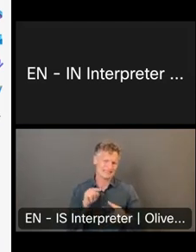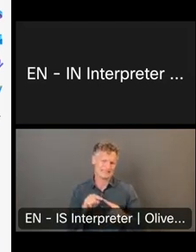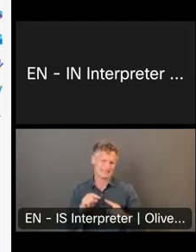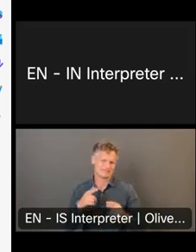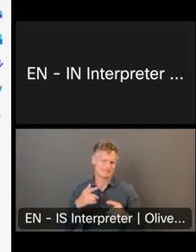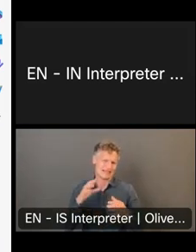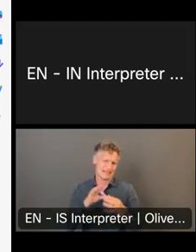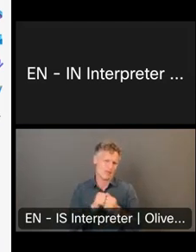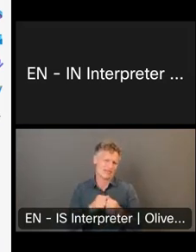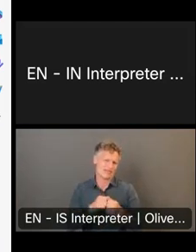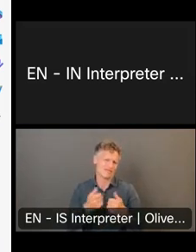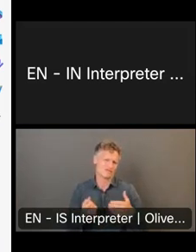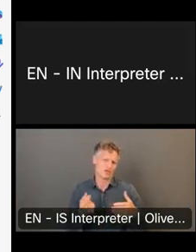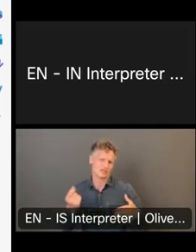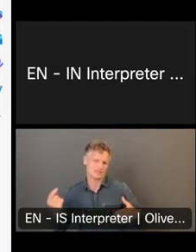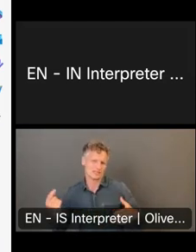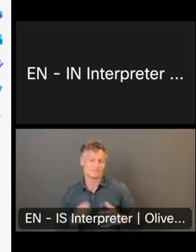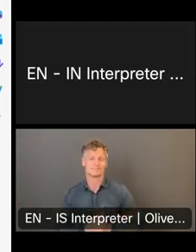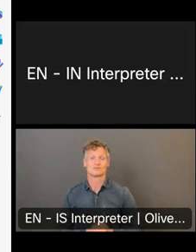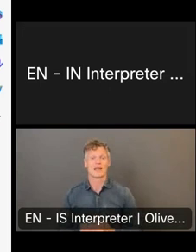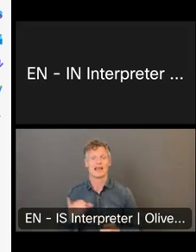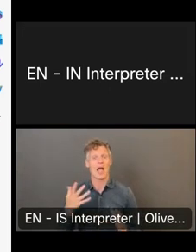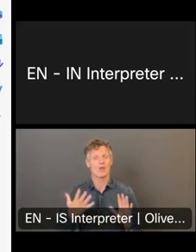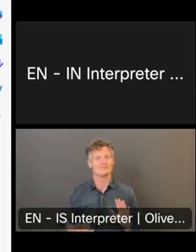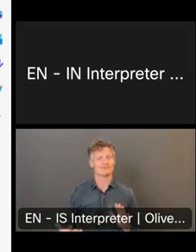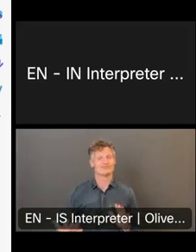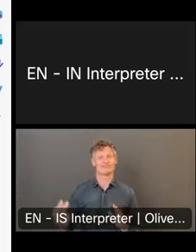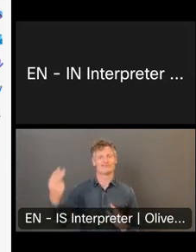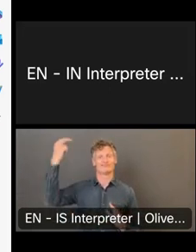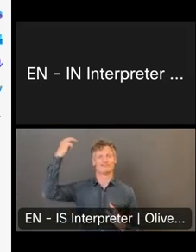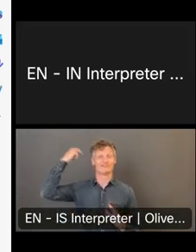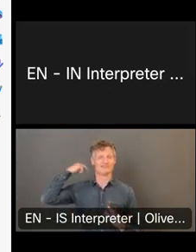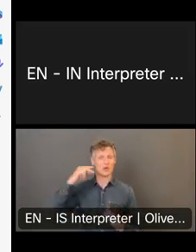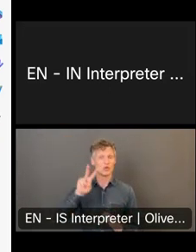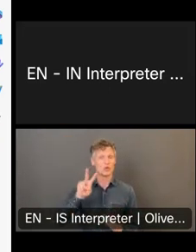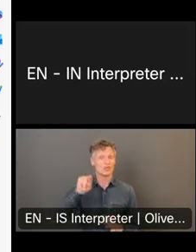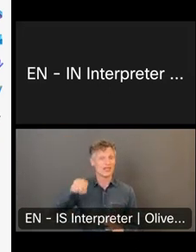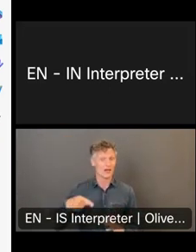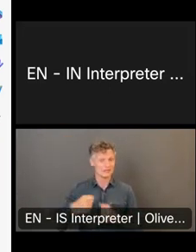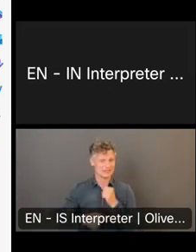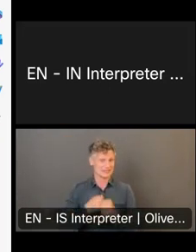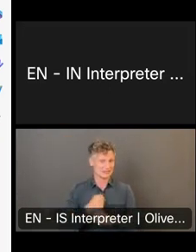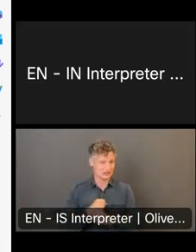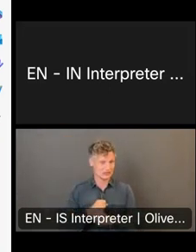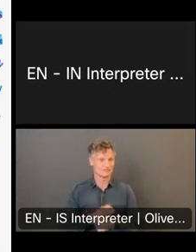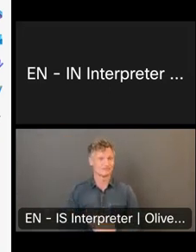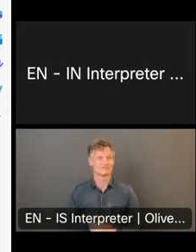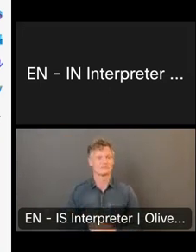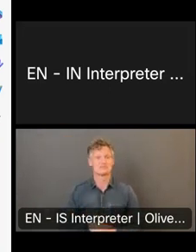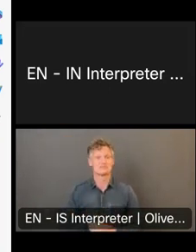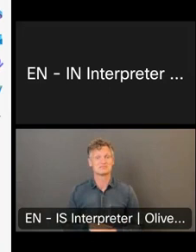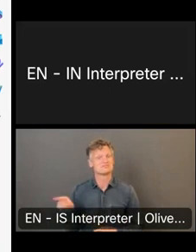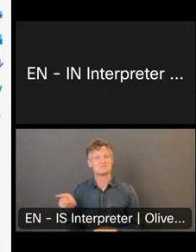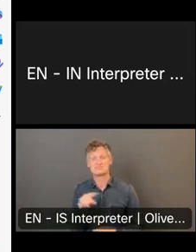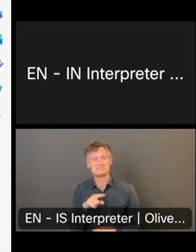promised, a couple of thousand years, the ancient rhetoricians were not unaware of the dialectic between sufficiency and